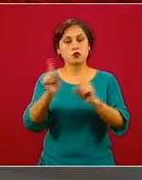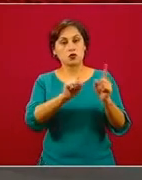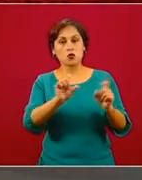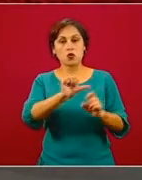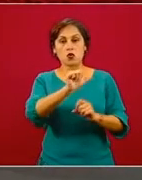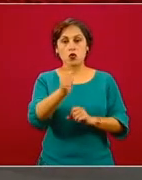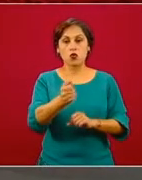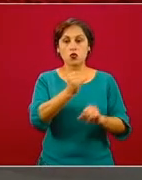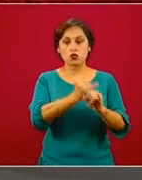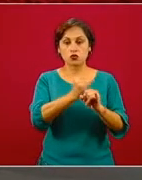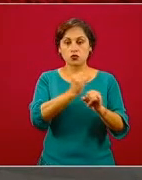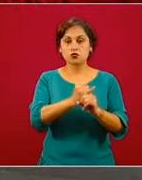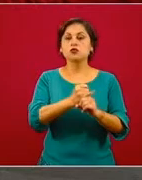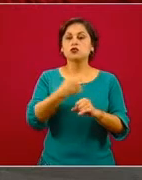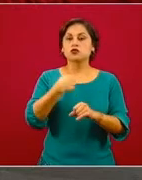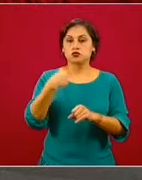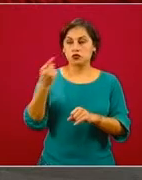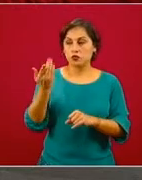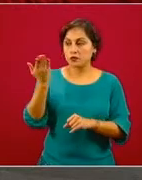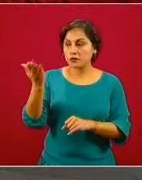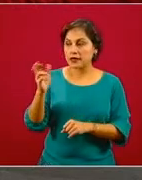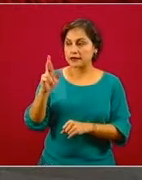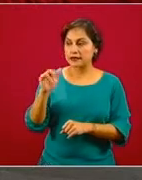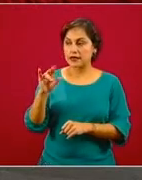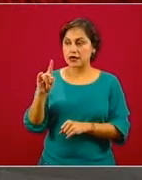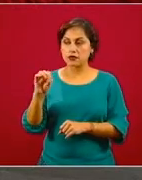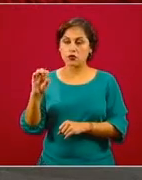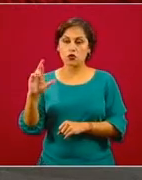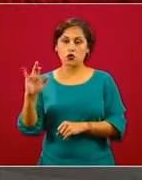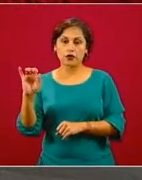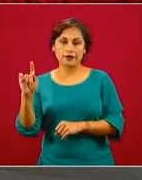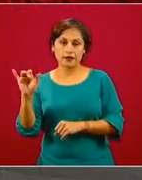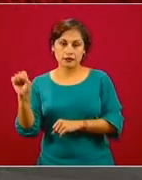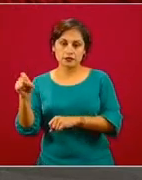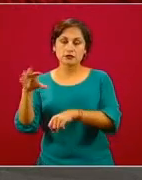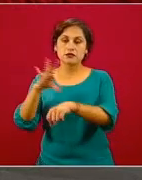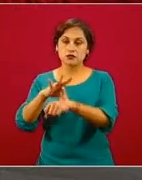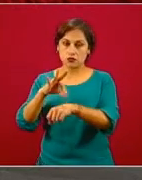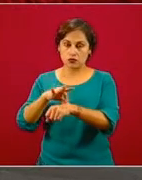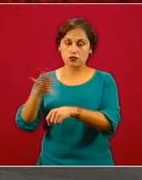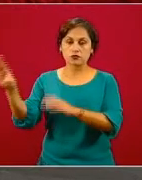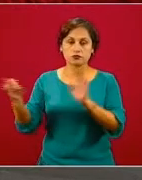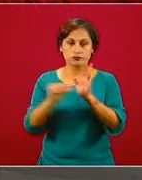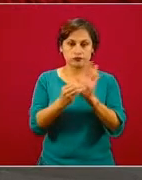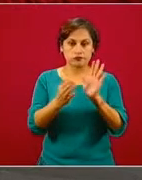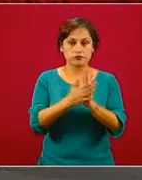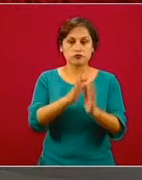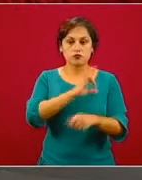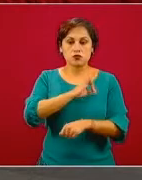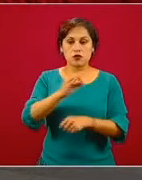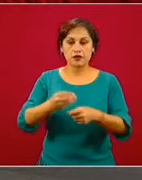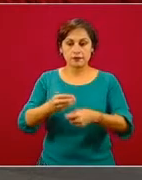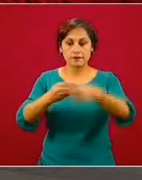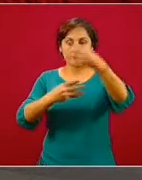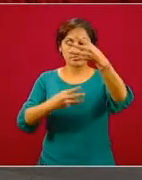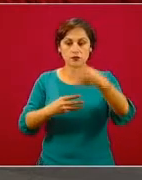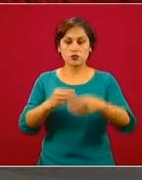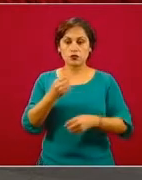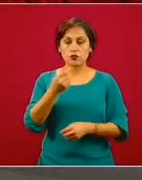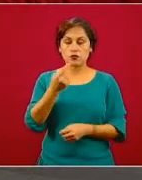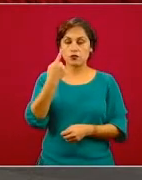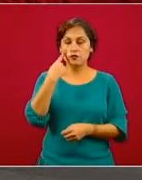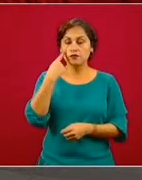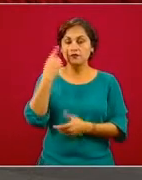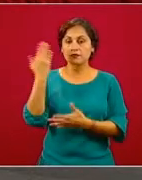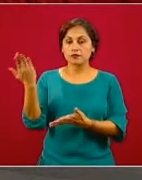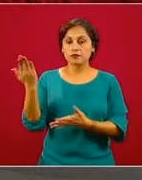And if it's not here, I would like to ask Dr. Ricardo Cortés to also put it, to make it available for